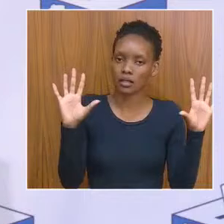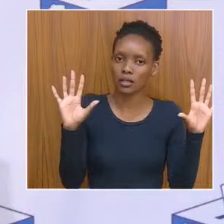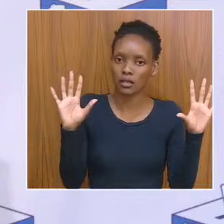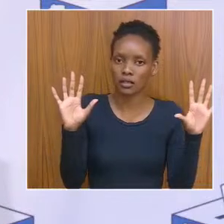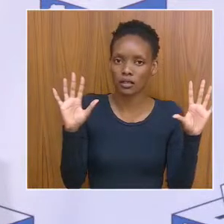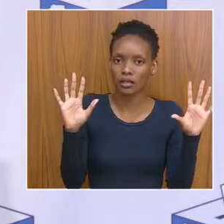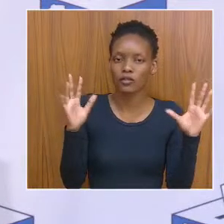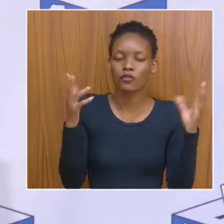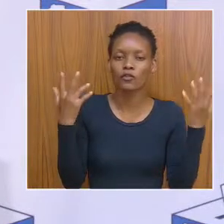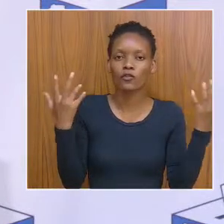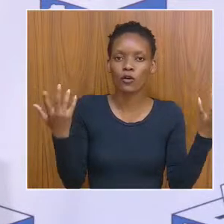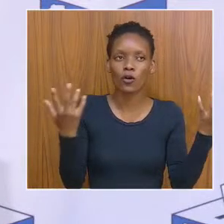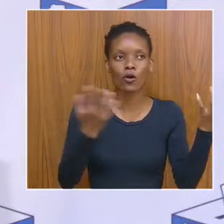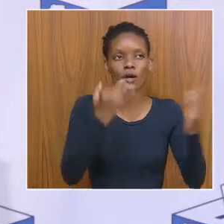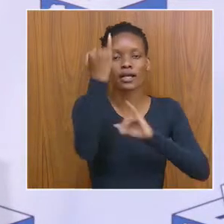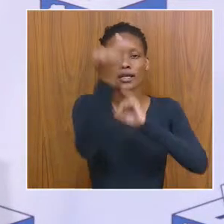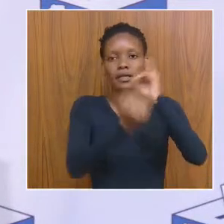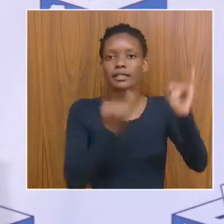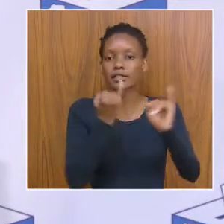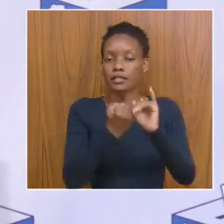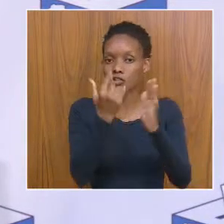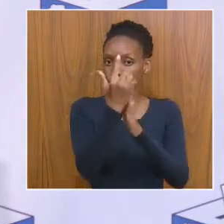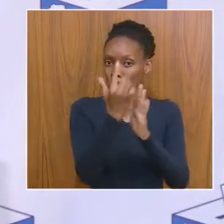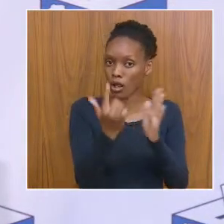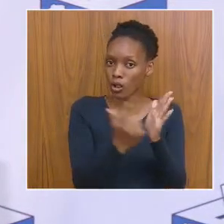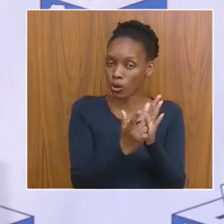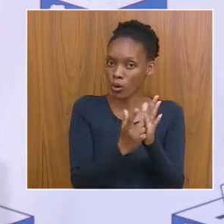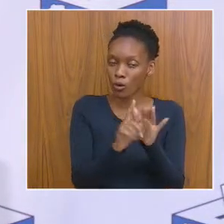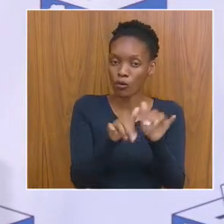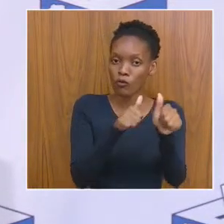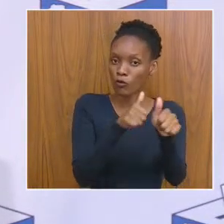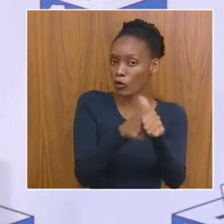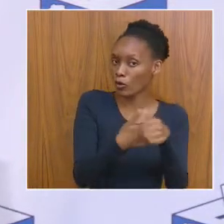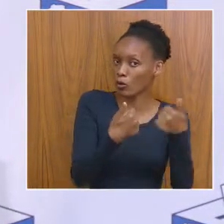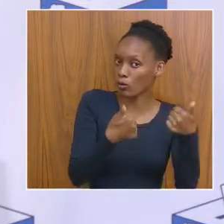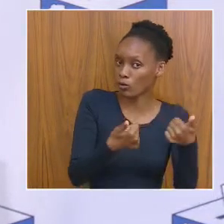with international law as it relates to